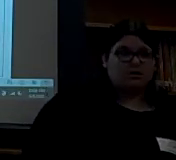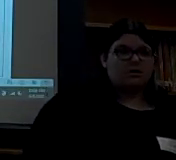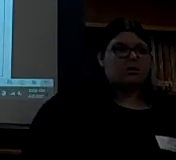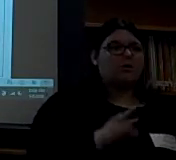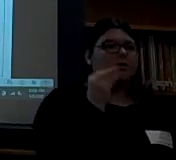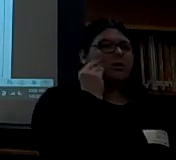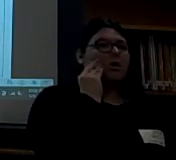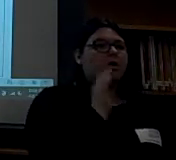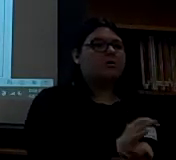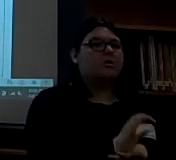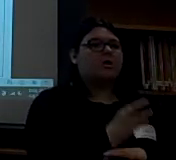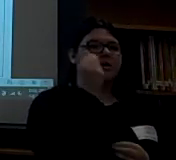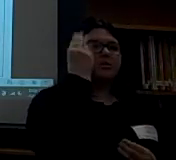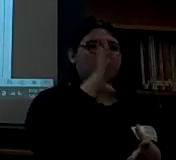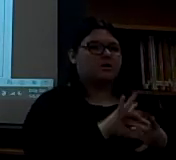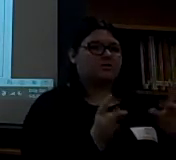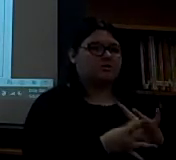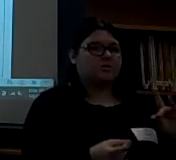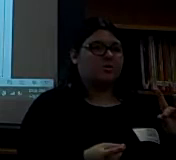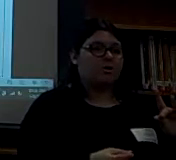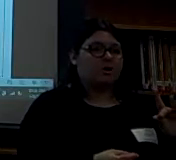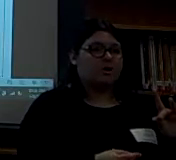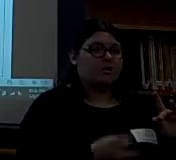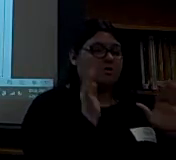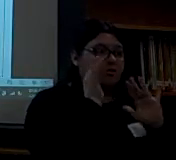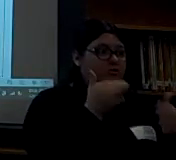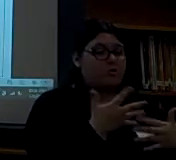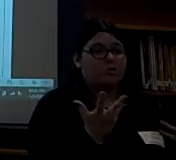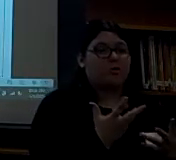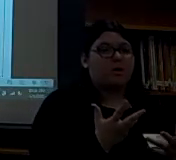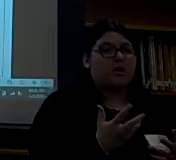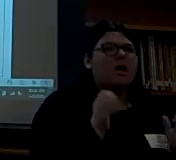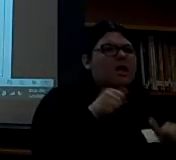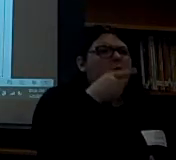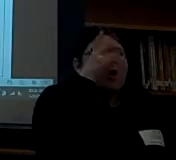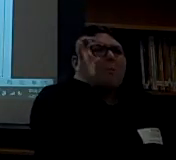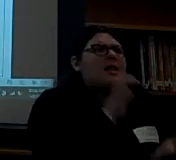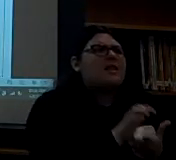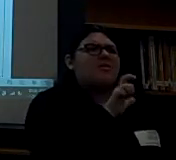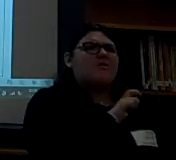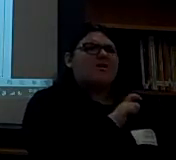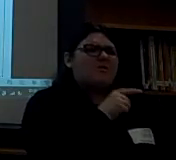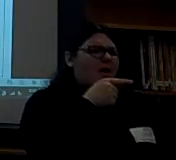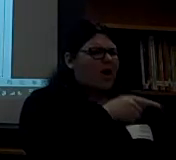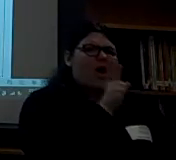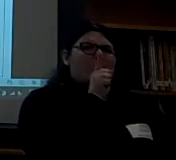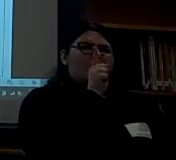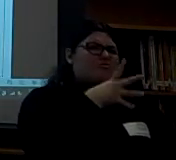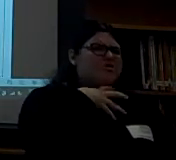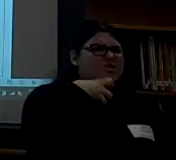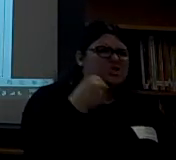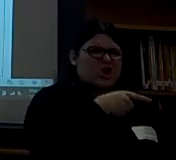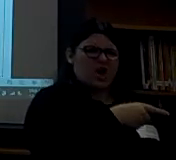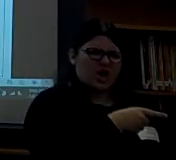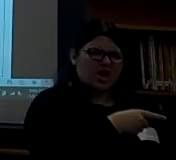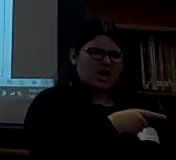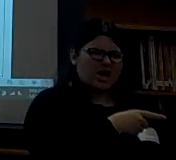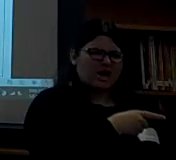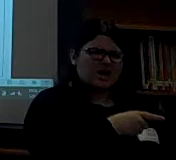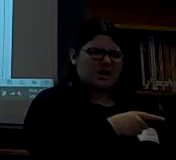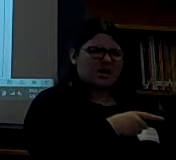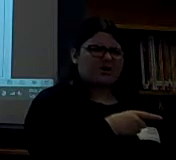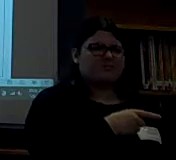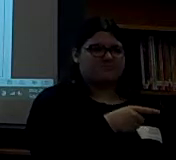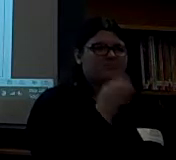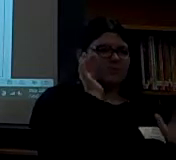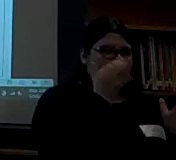at night, that night, and you tell this story, what you're going to focus on is, can you believe this police officer? He was such a jerk. That's what we